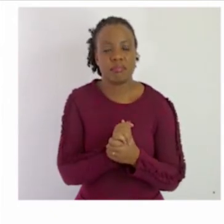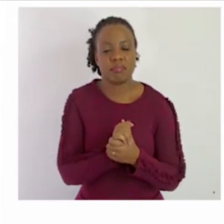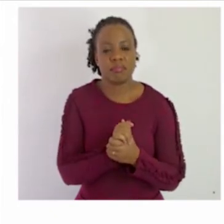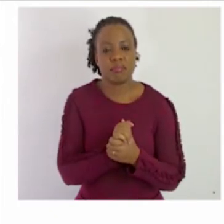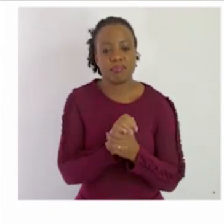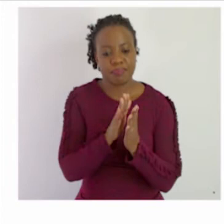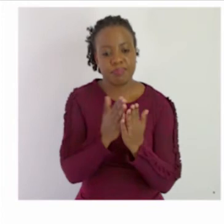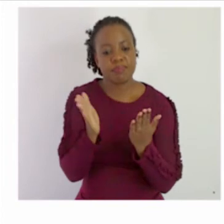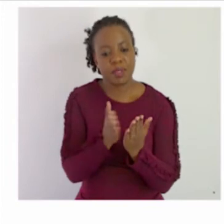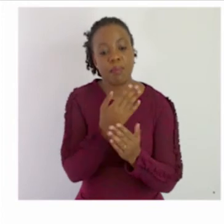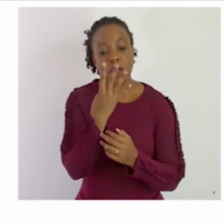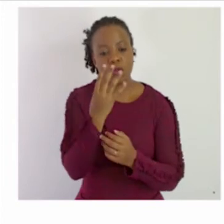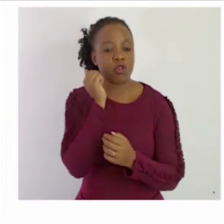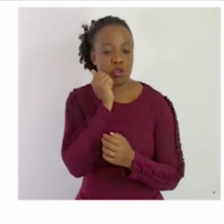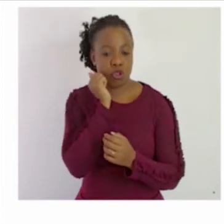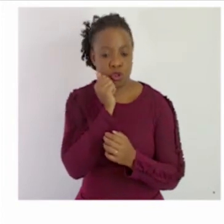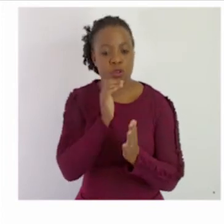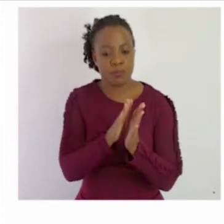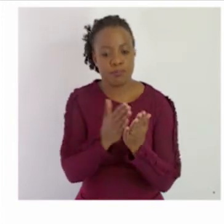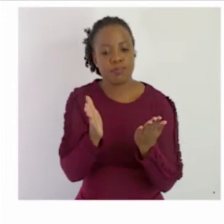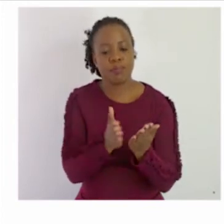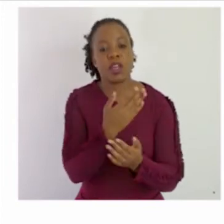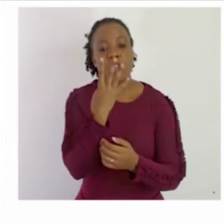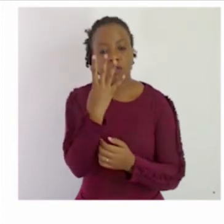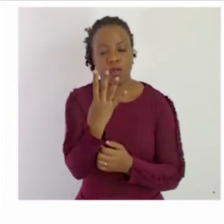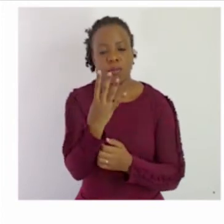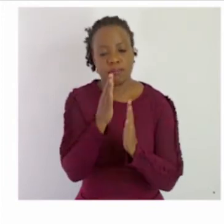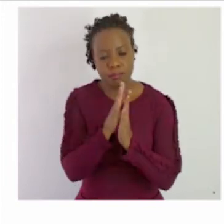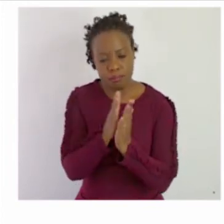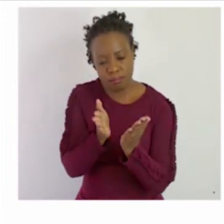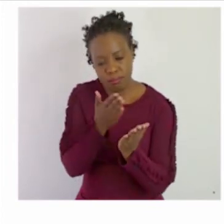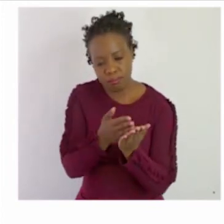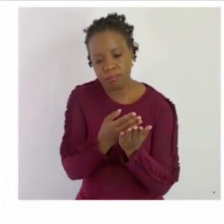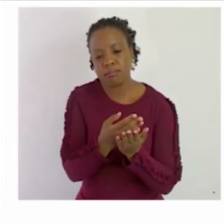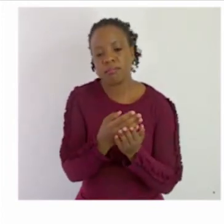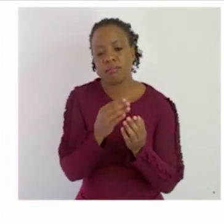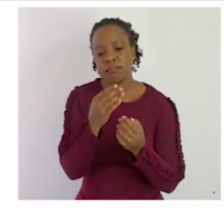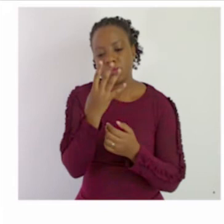sorry boys and girls, this is on page 4. Can we turn to page 4?